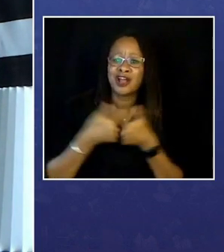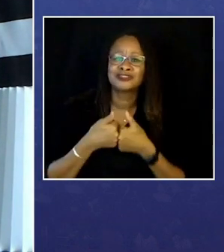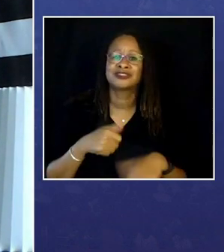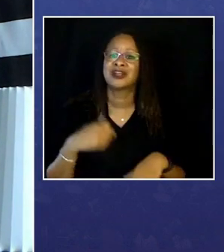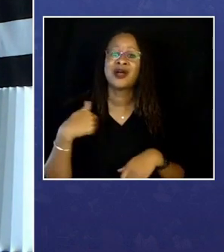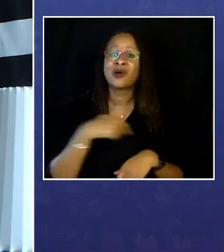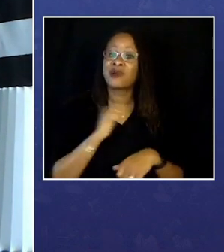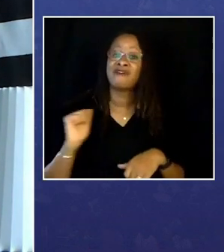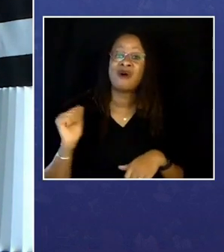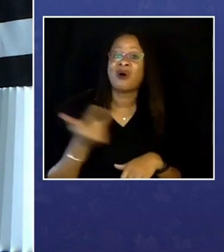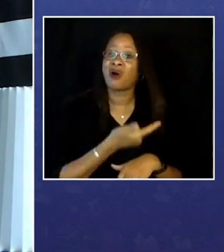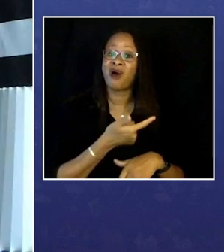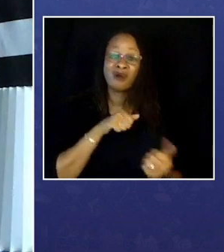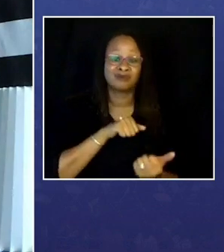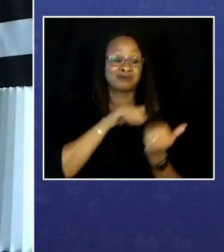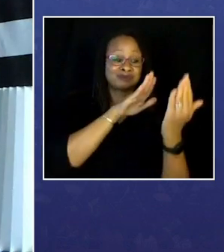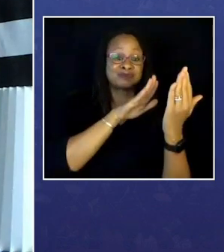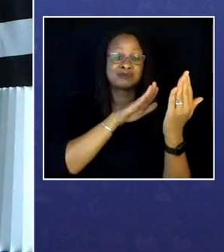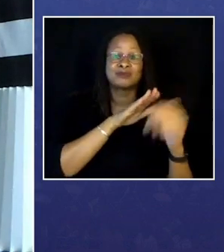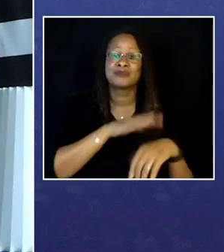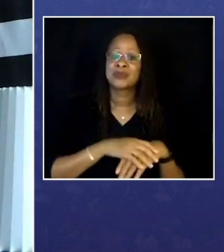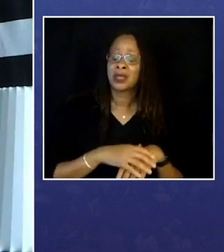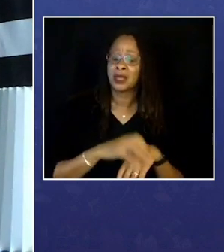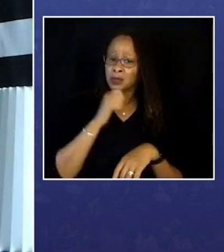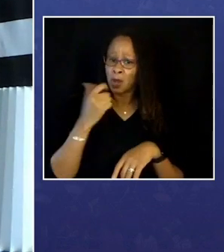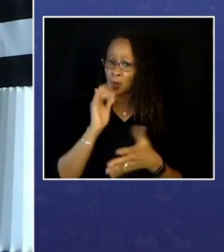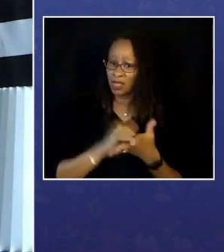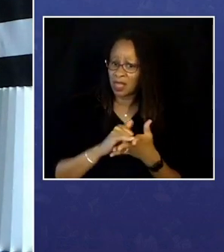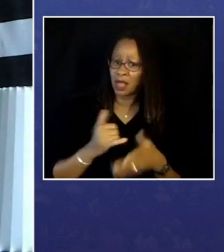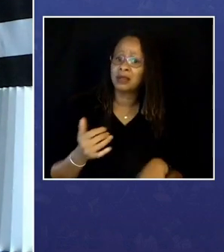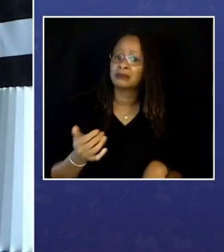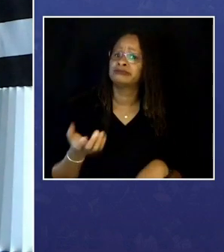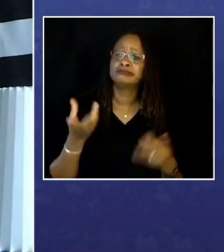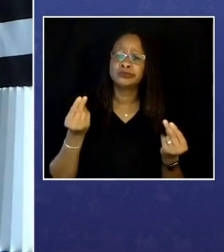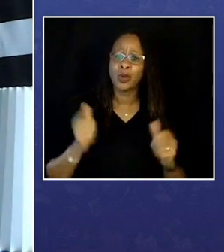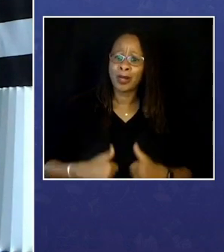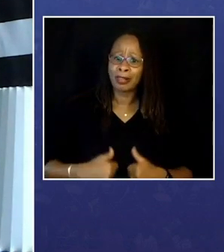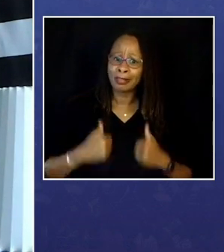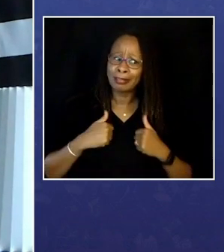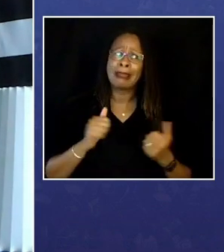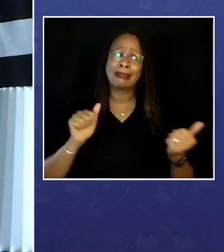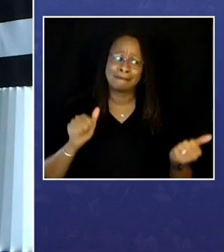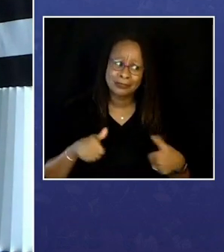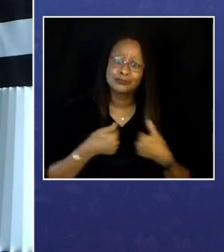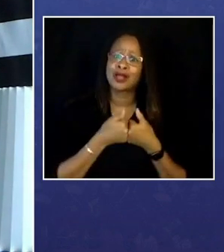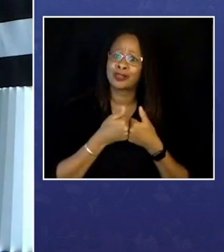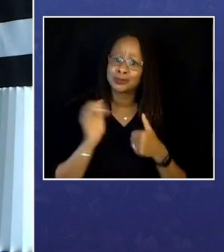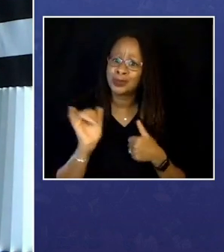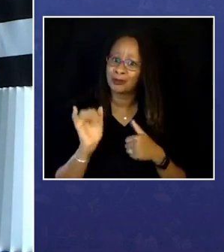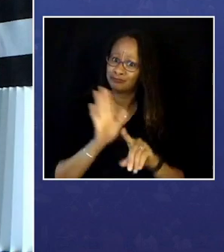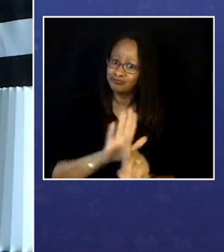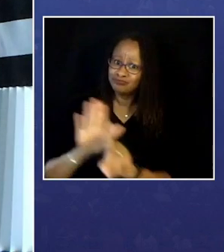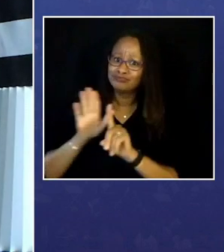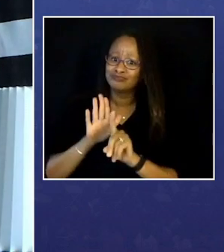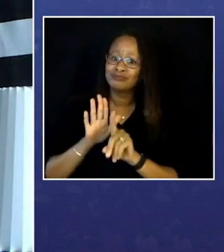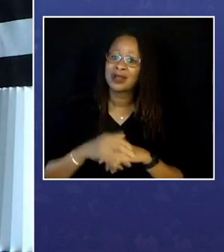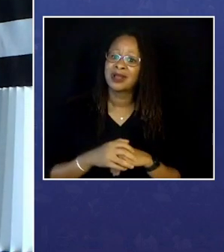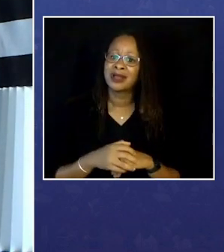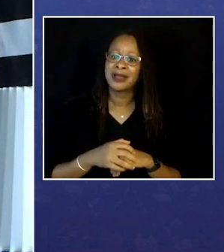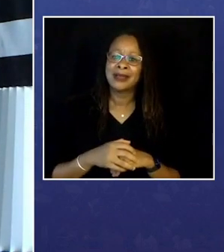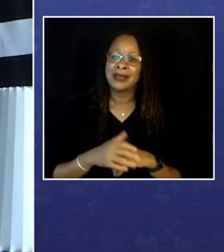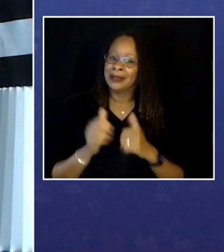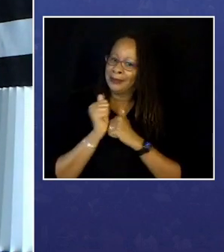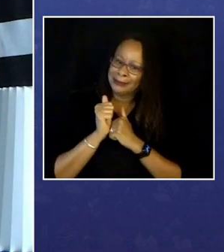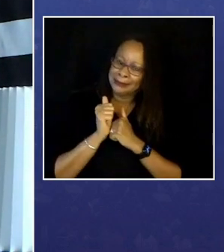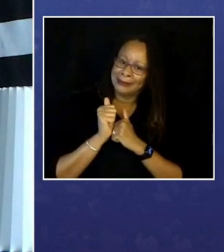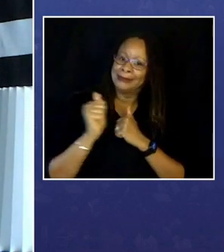challenges that we all face. Not only that, you've lived those challenges yourself. You